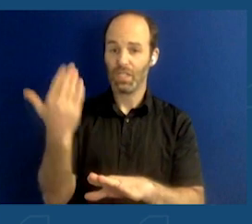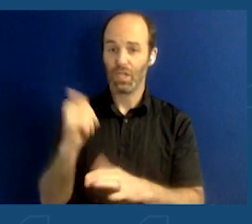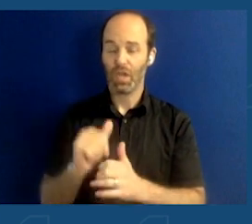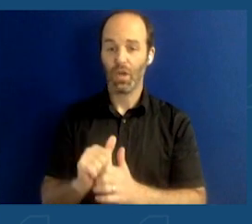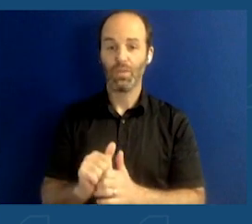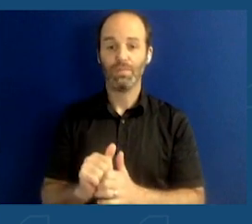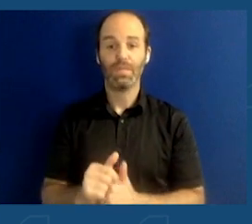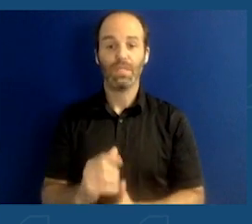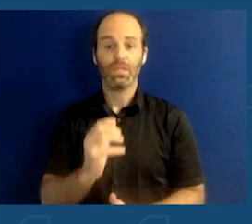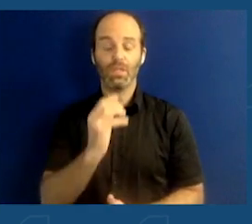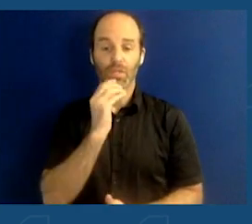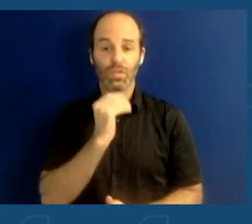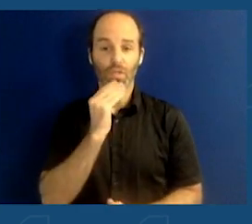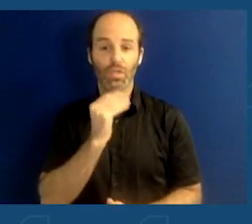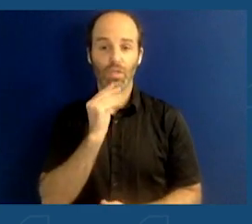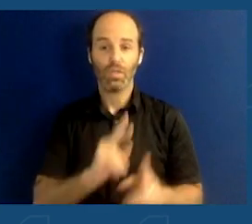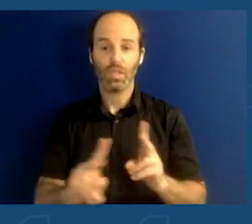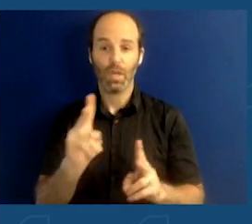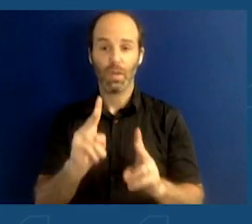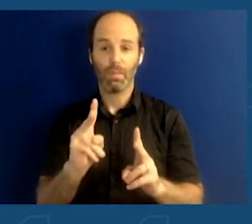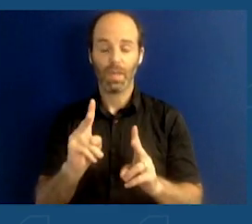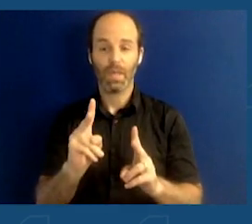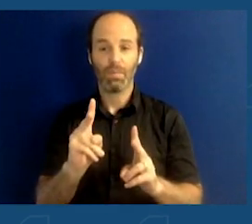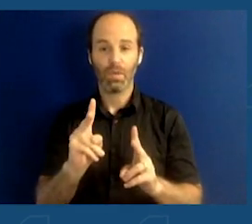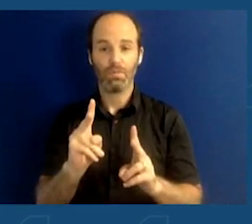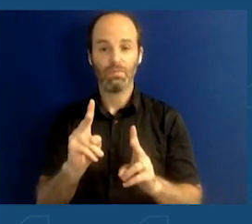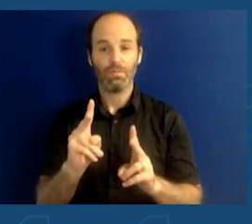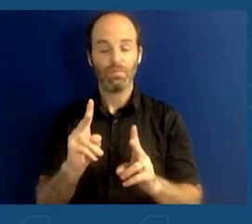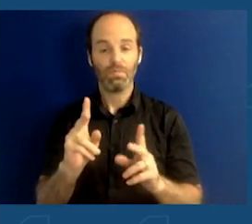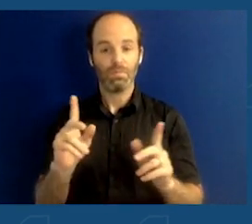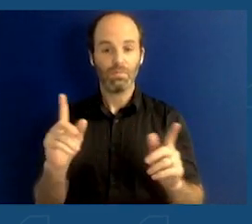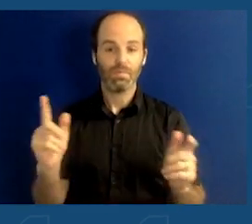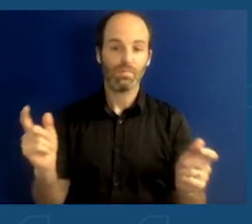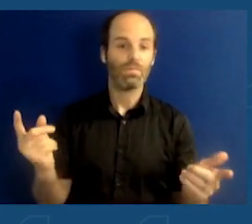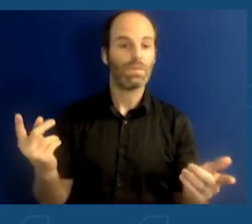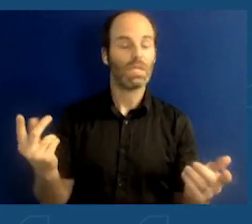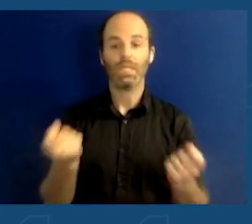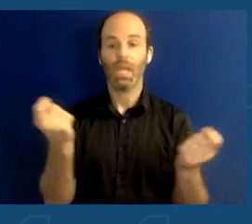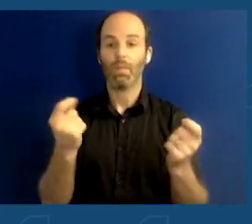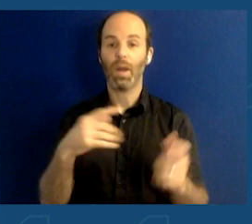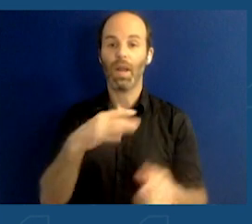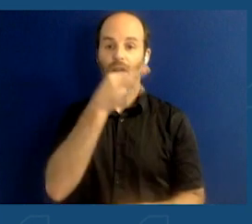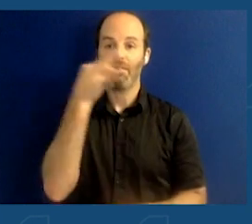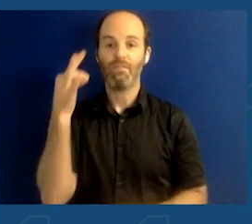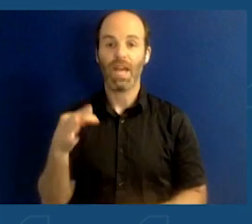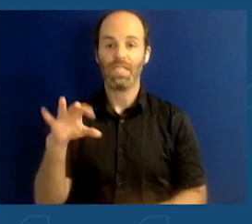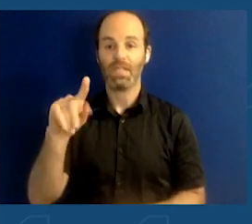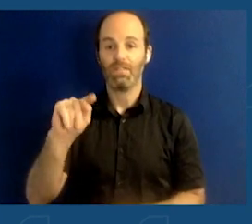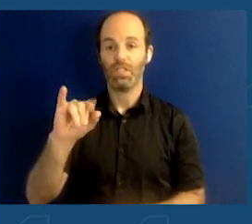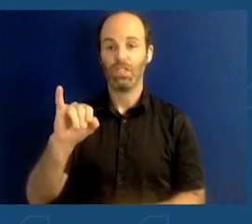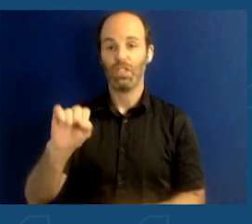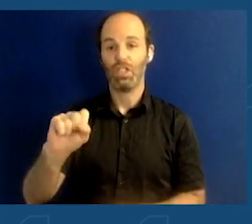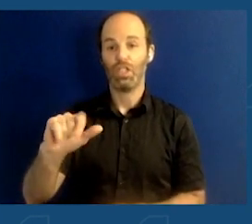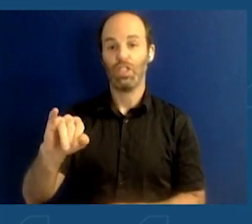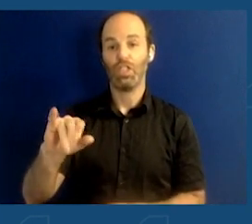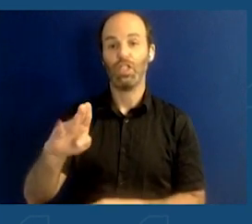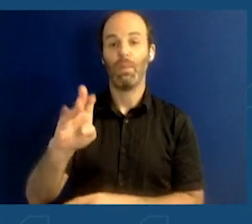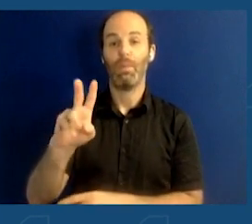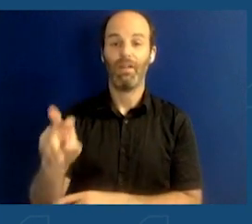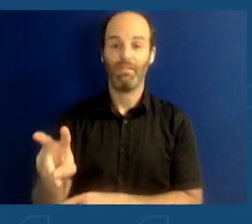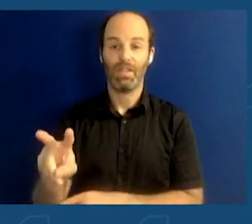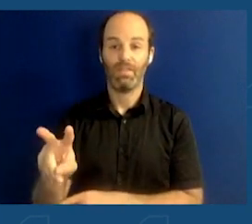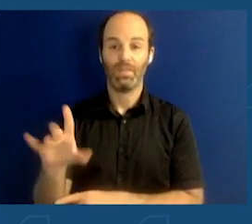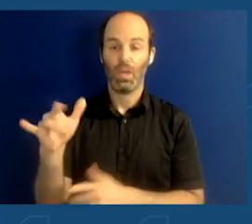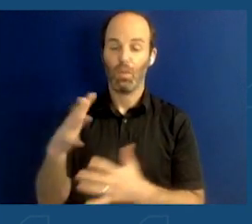Jewish people observed the fast of Tisha B'Av, when we mourn the destruction of the